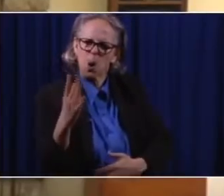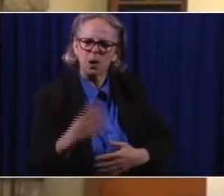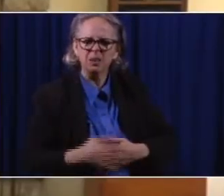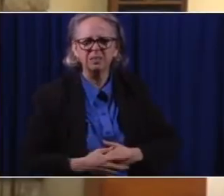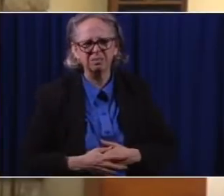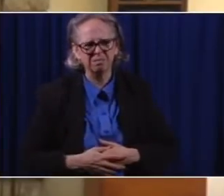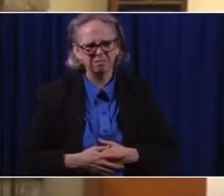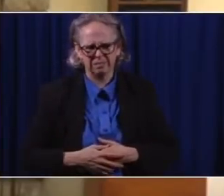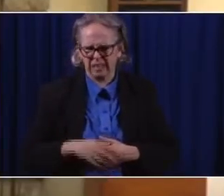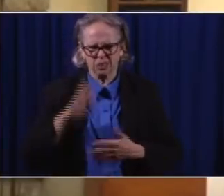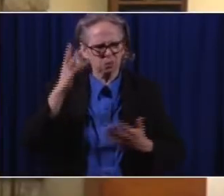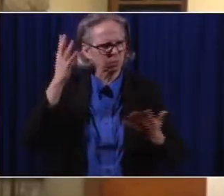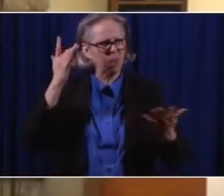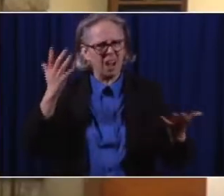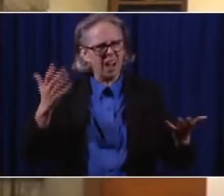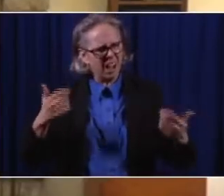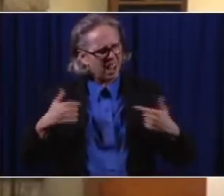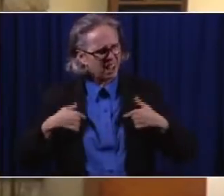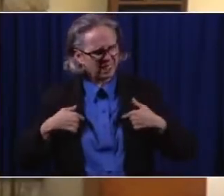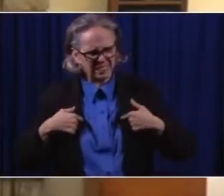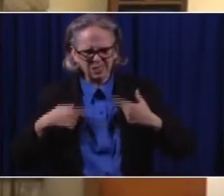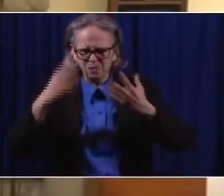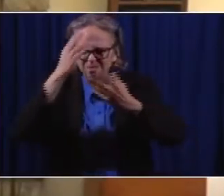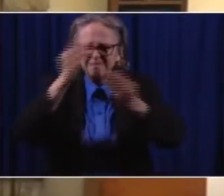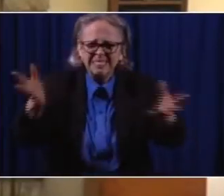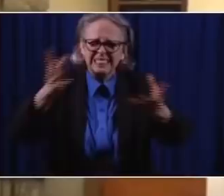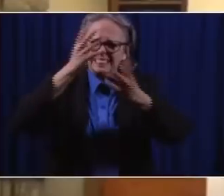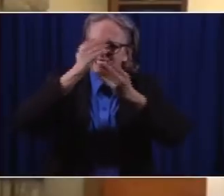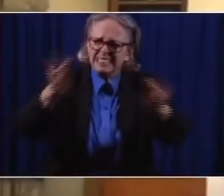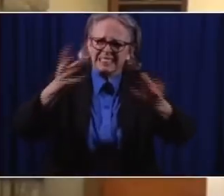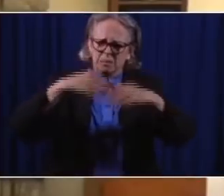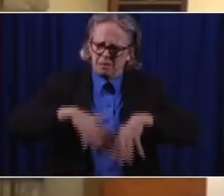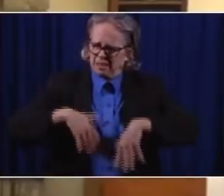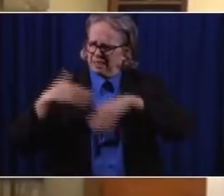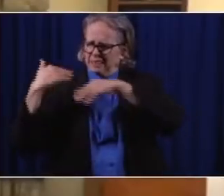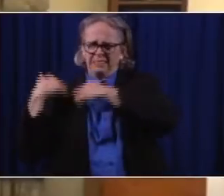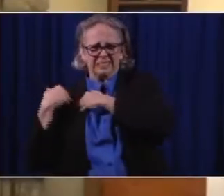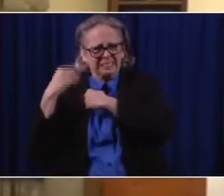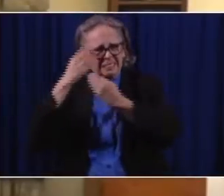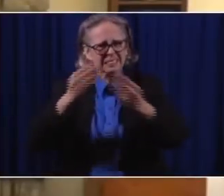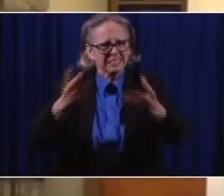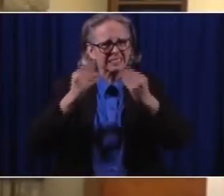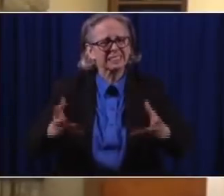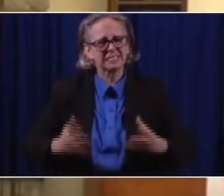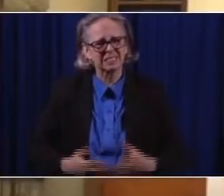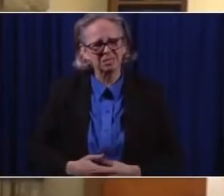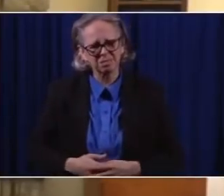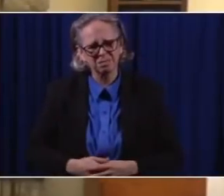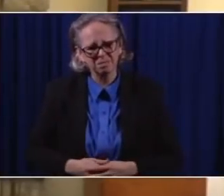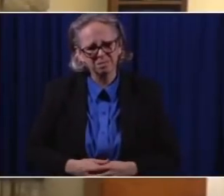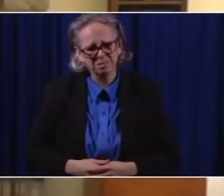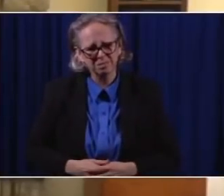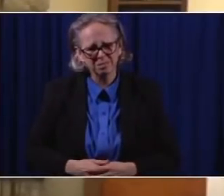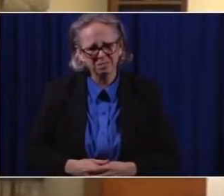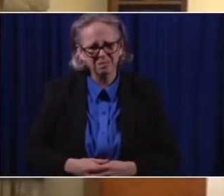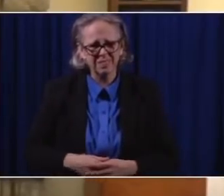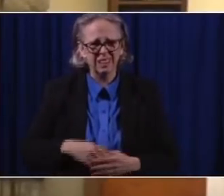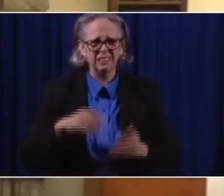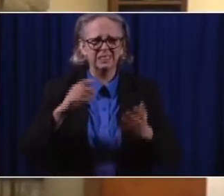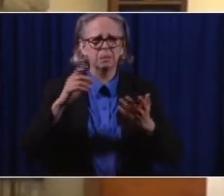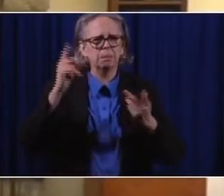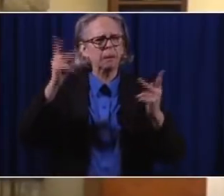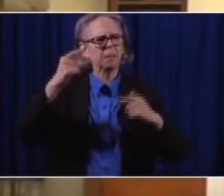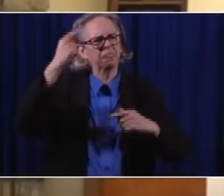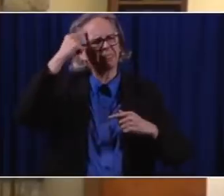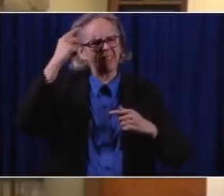think about. One thing that we've been doing, and I think it was sometimes misunderstood, and that's probably because I didn't explain it very well, but